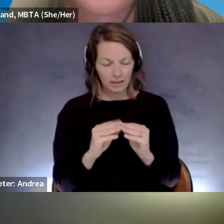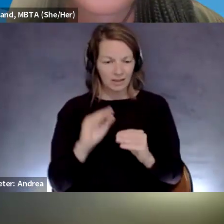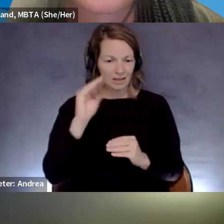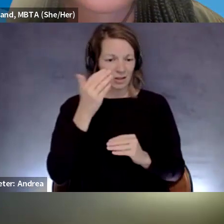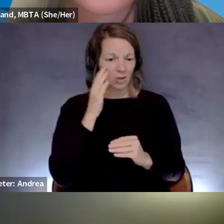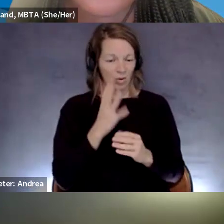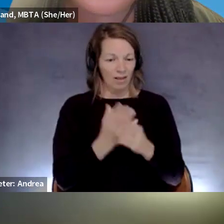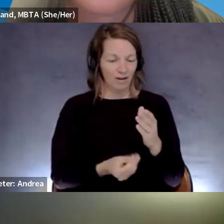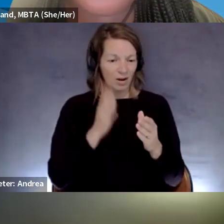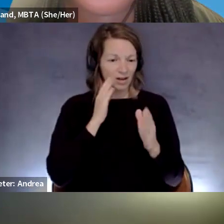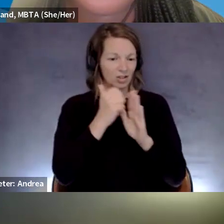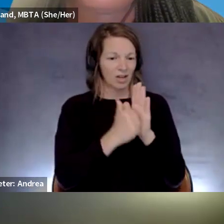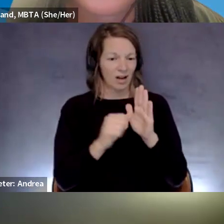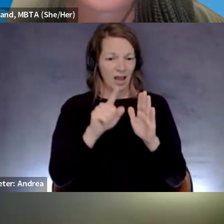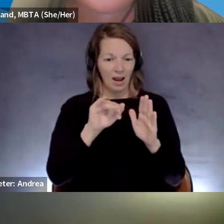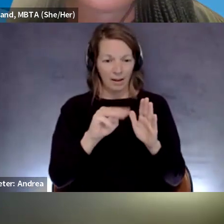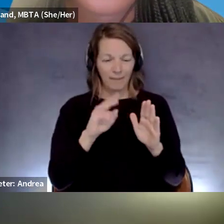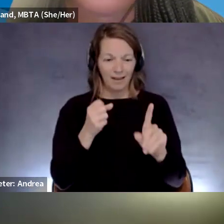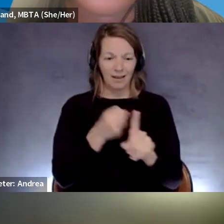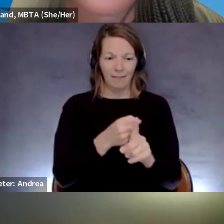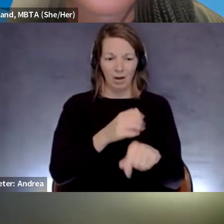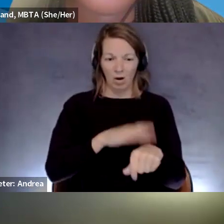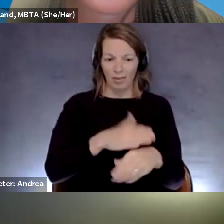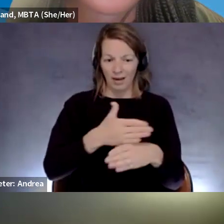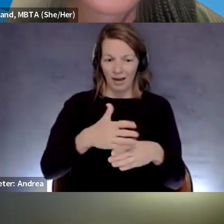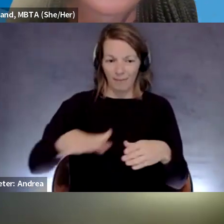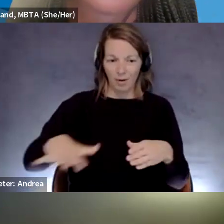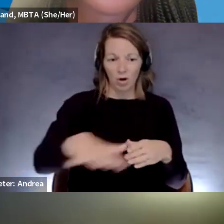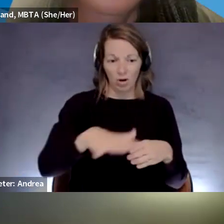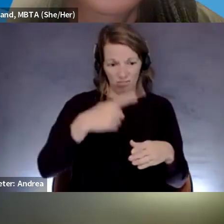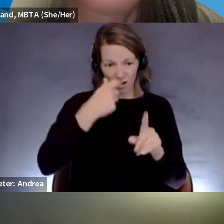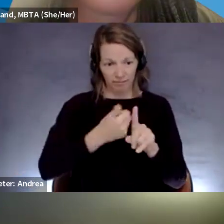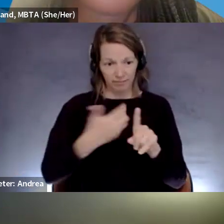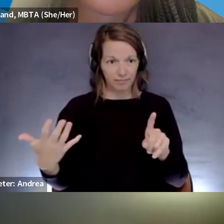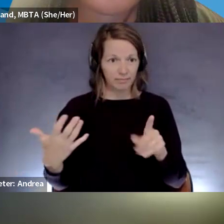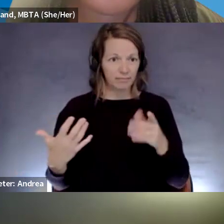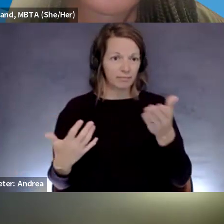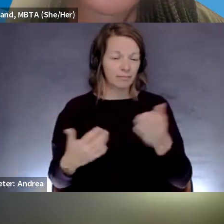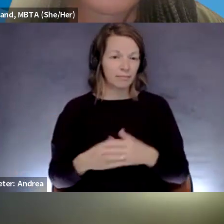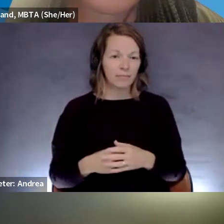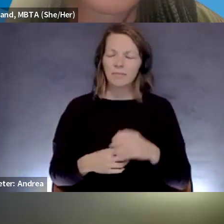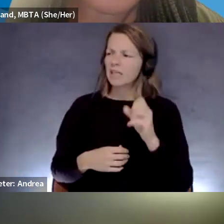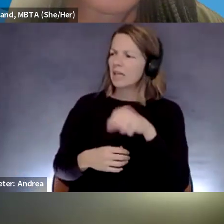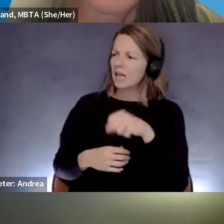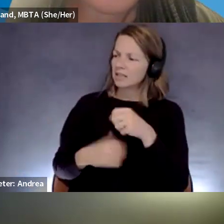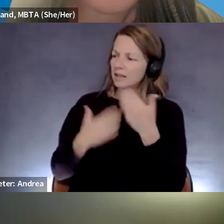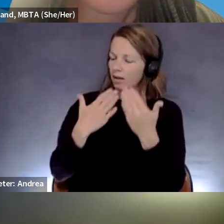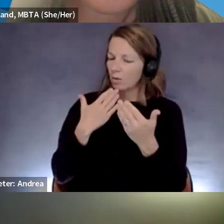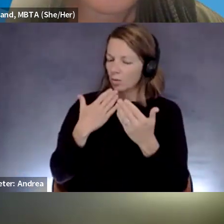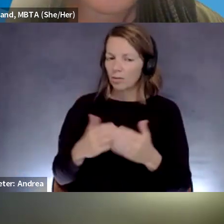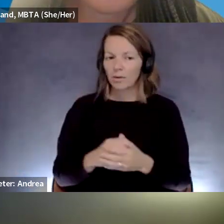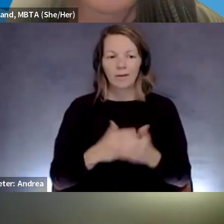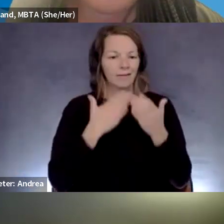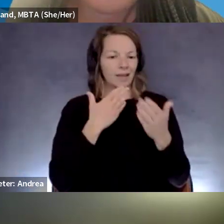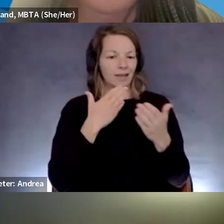you left out an agenda item, impact on their neighborhood. Would you like to elaborate, Freedom? Yes, I would. Thank you. And